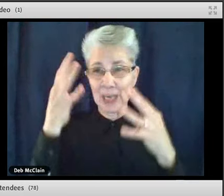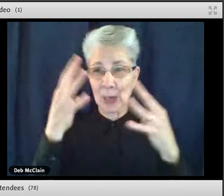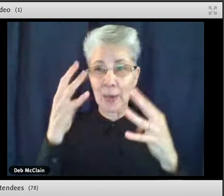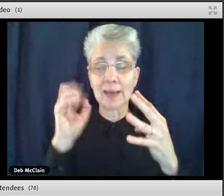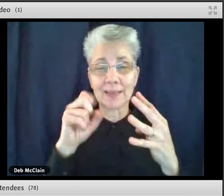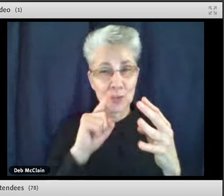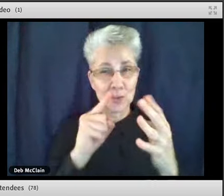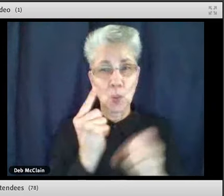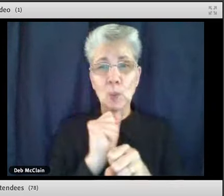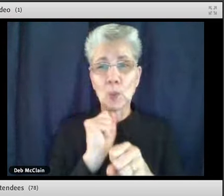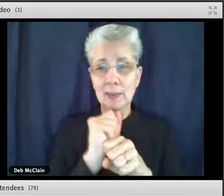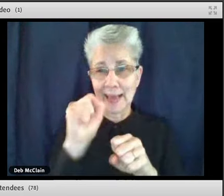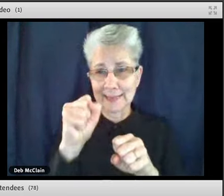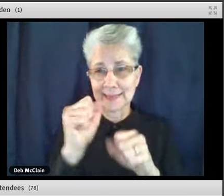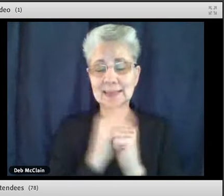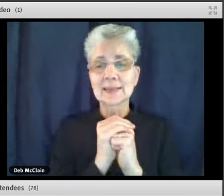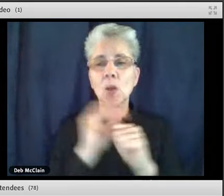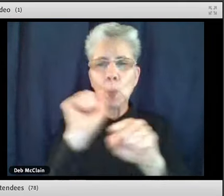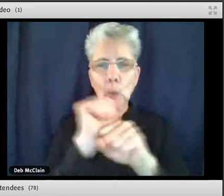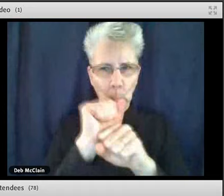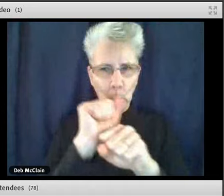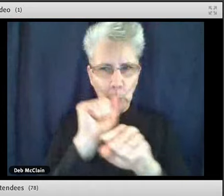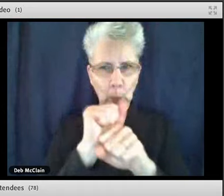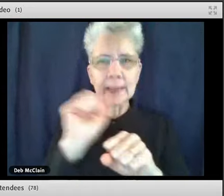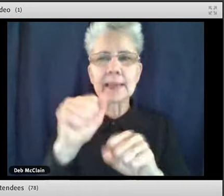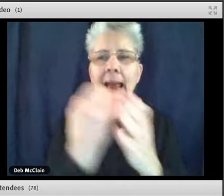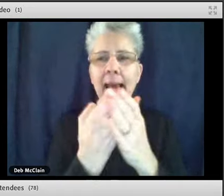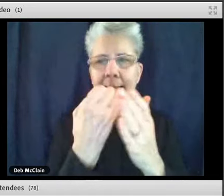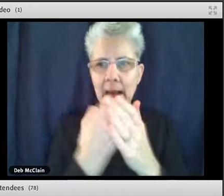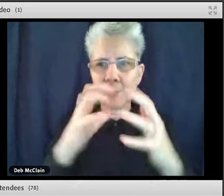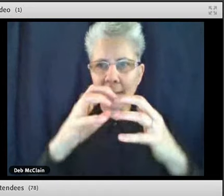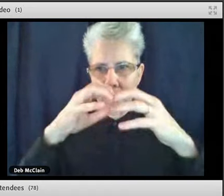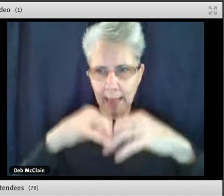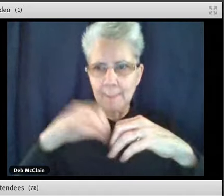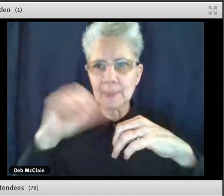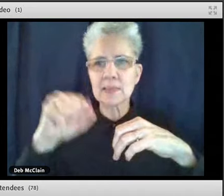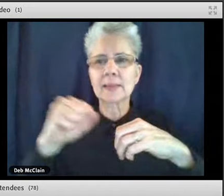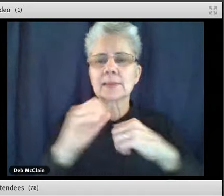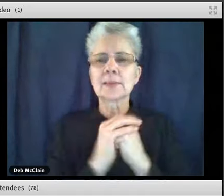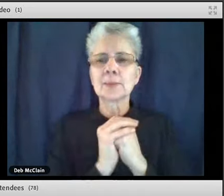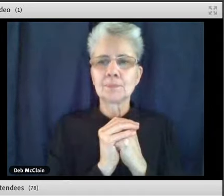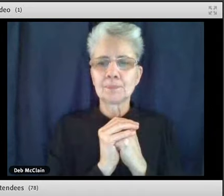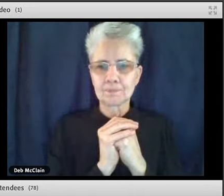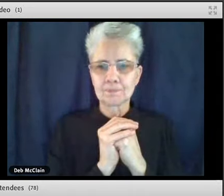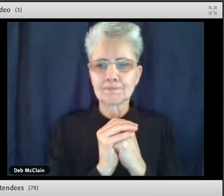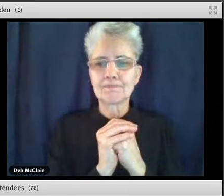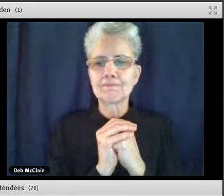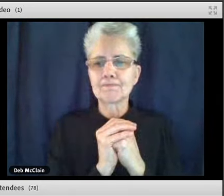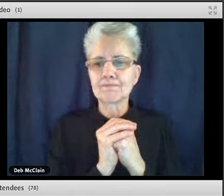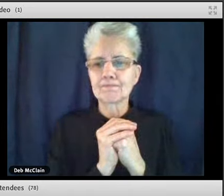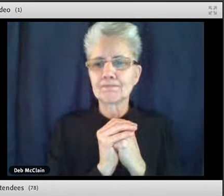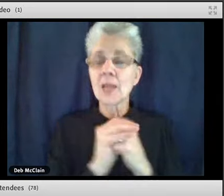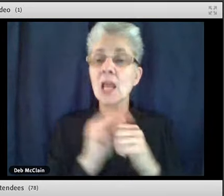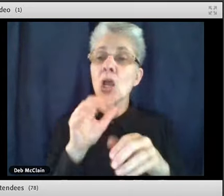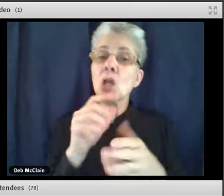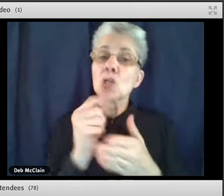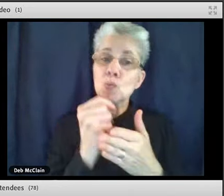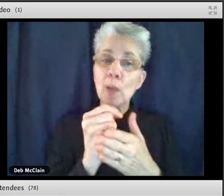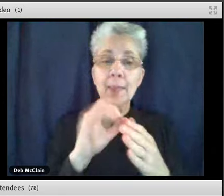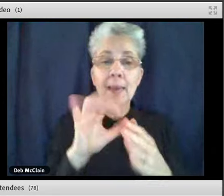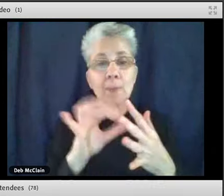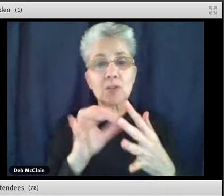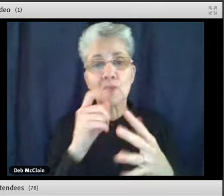seeing this too, and it may make them feel like they're not as, you're not alone. So my fear is that, this is